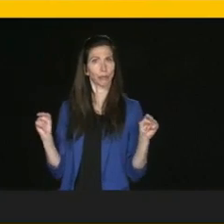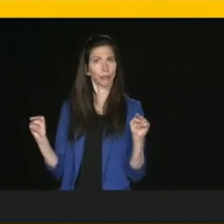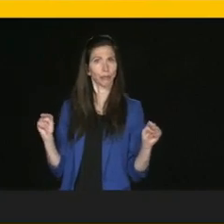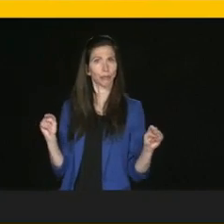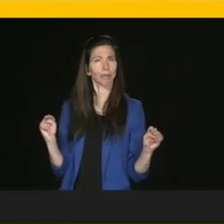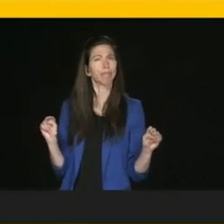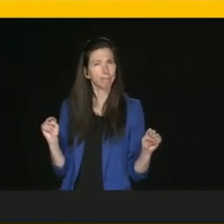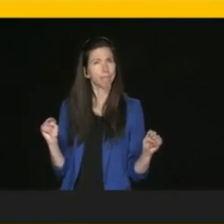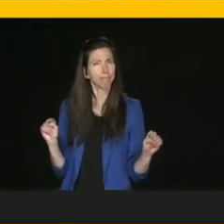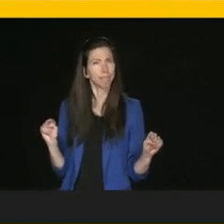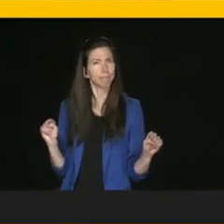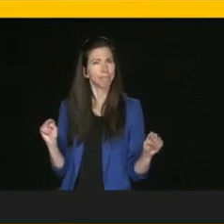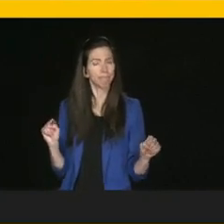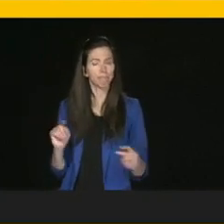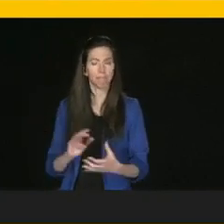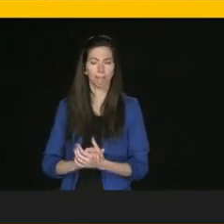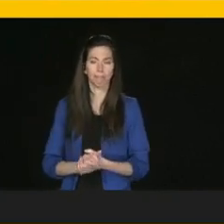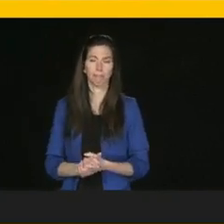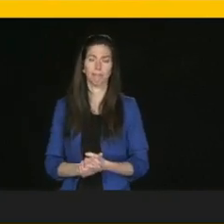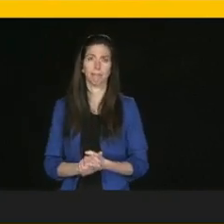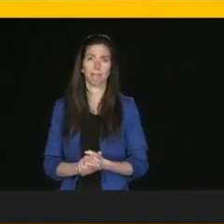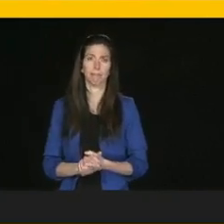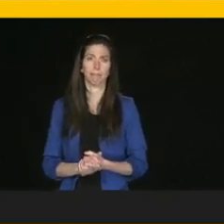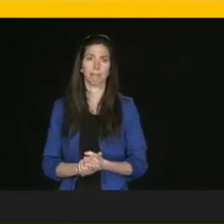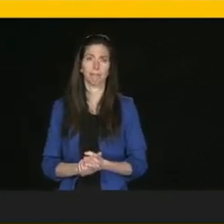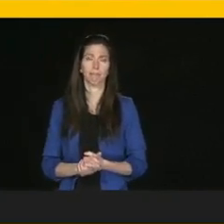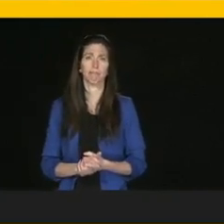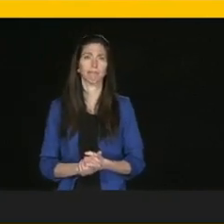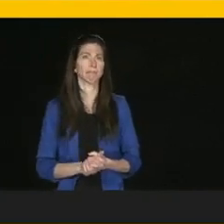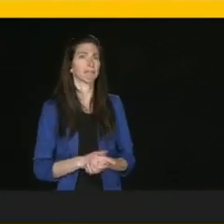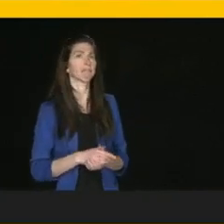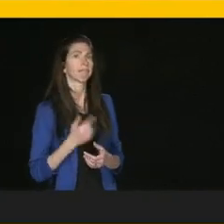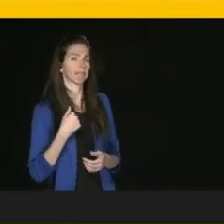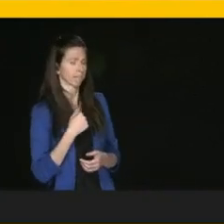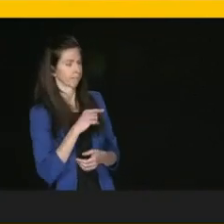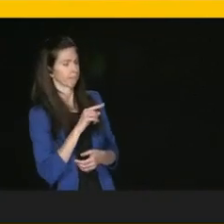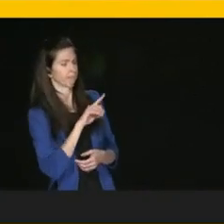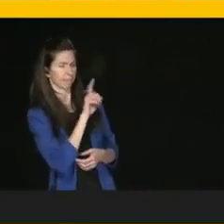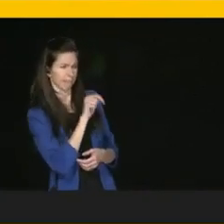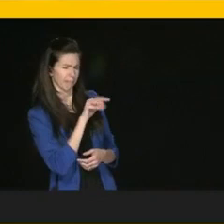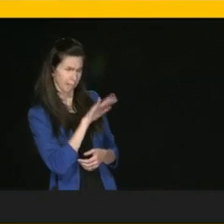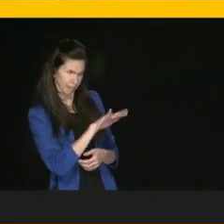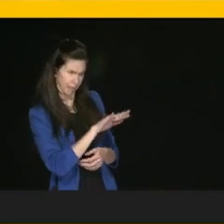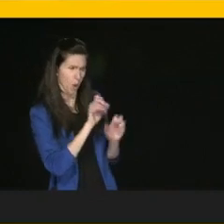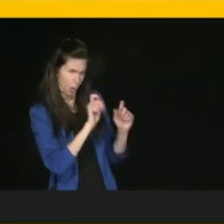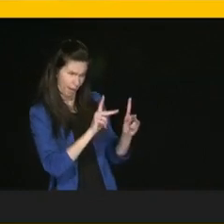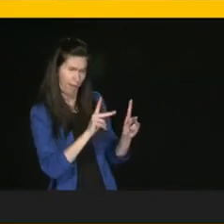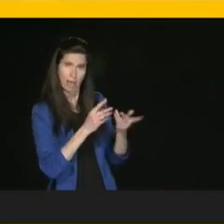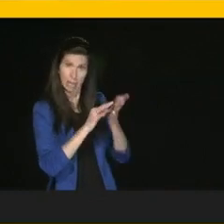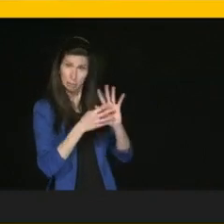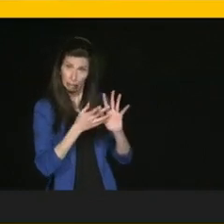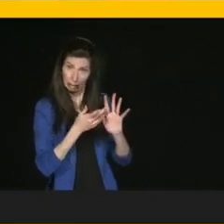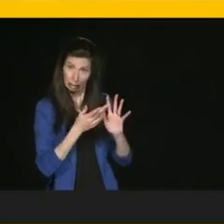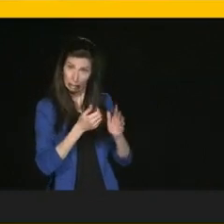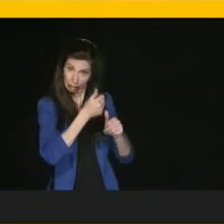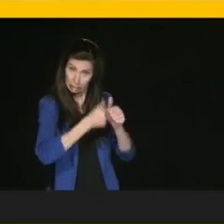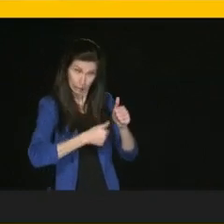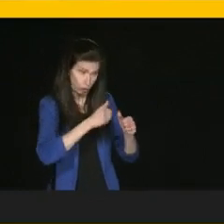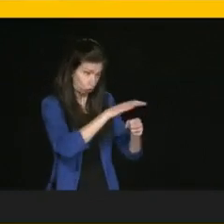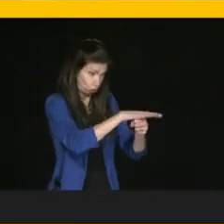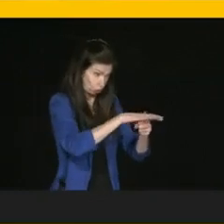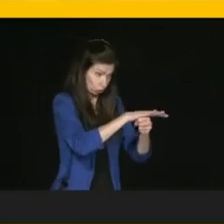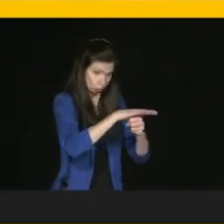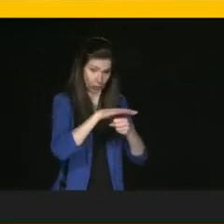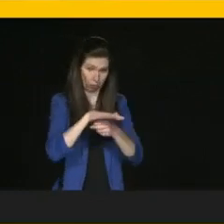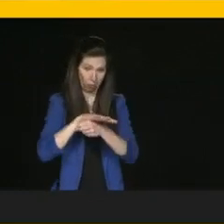The journalist. Well, I understand. So depending on the province, then it may happen that physical distancing might have to last until December,